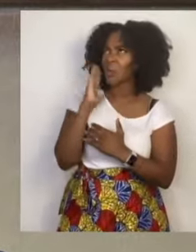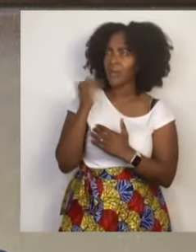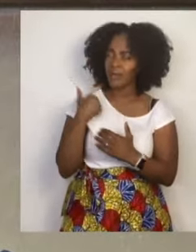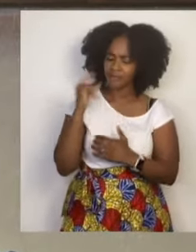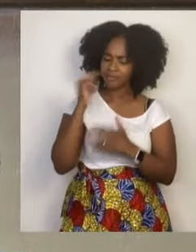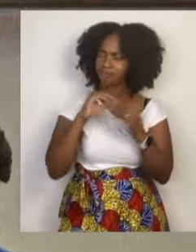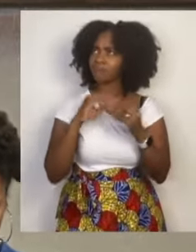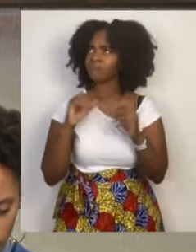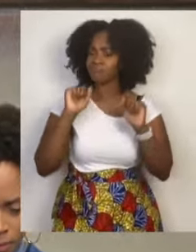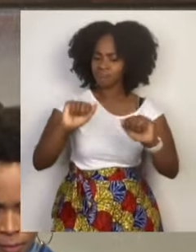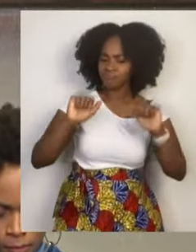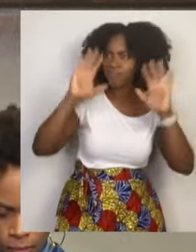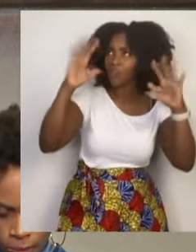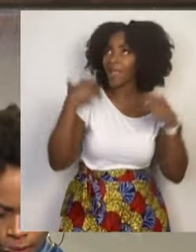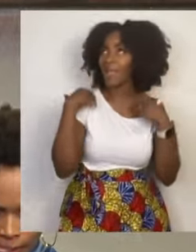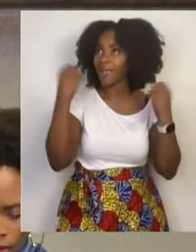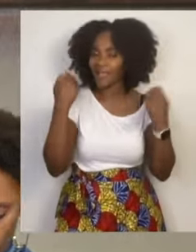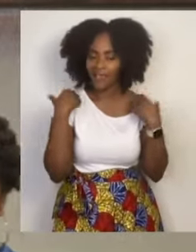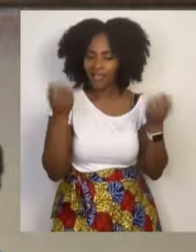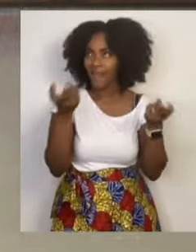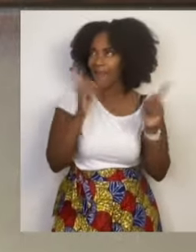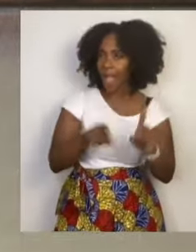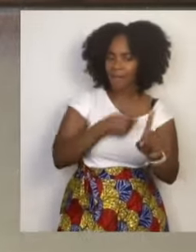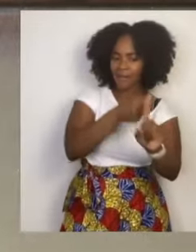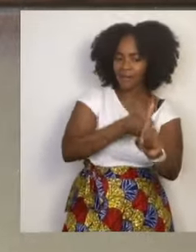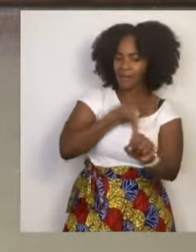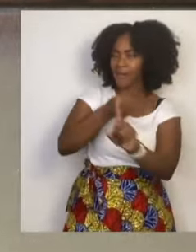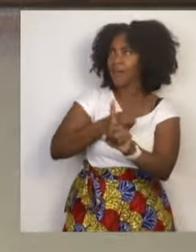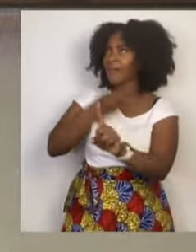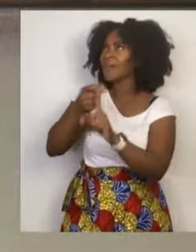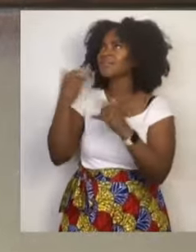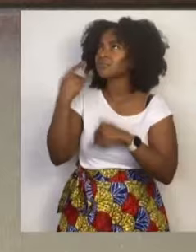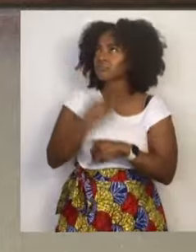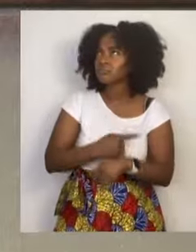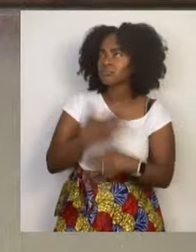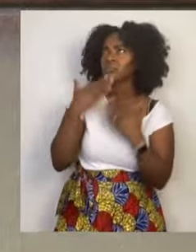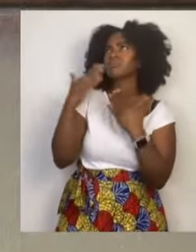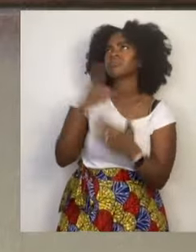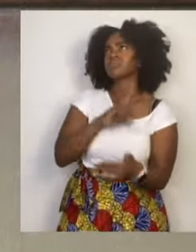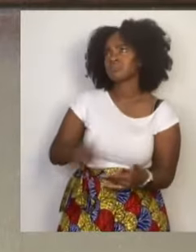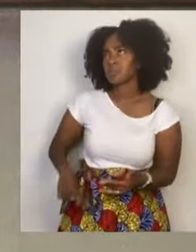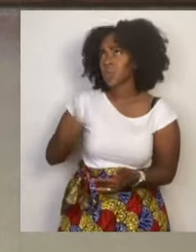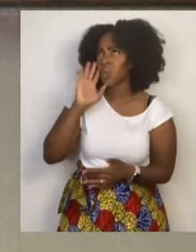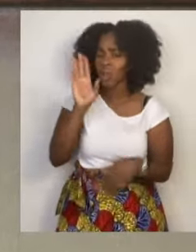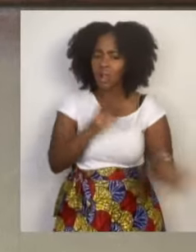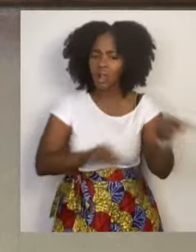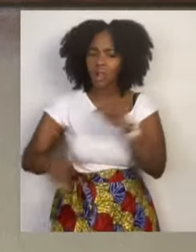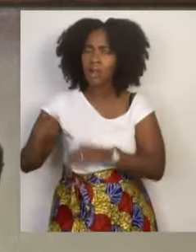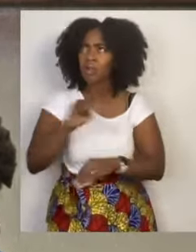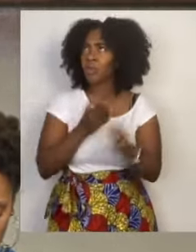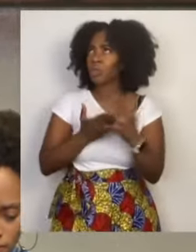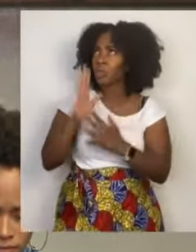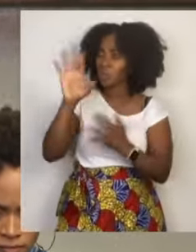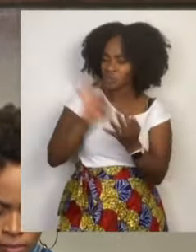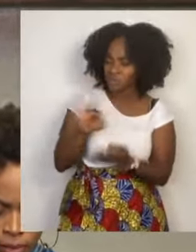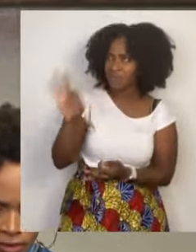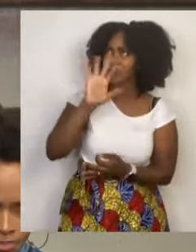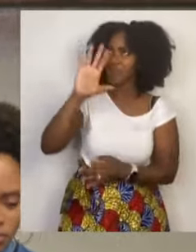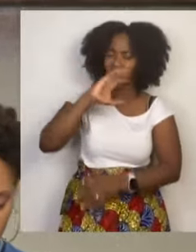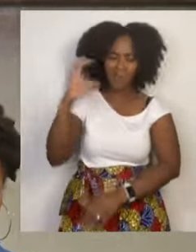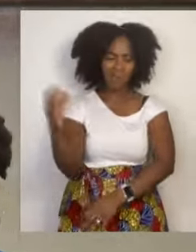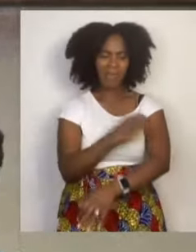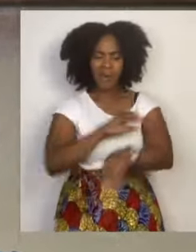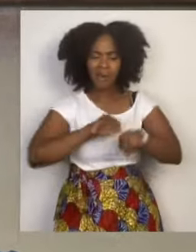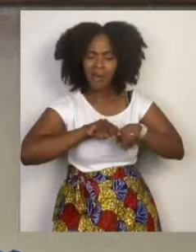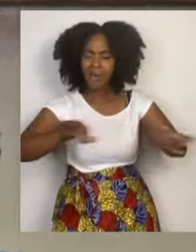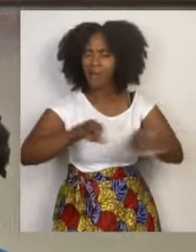today. Oh, thank you, Lord, that you're going to move by your spirit. Thank you that you're going to move by your power. Thank you that you're going to show yourself